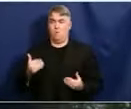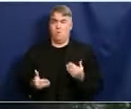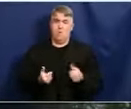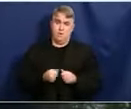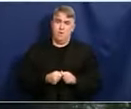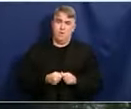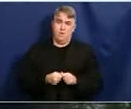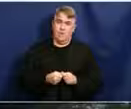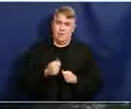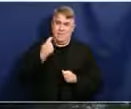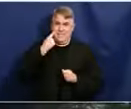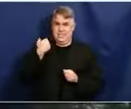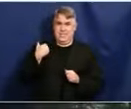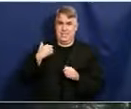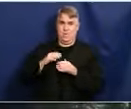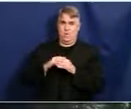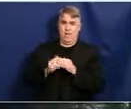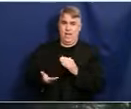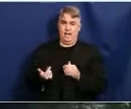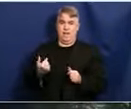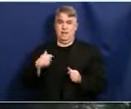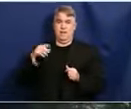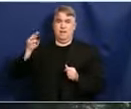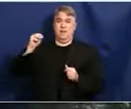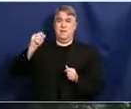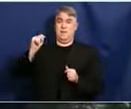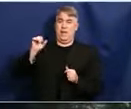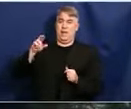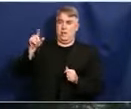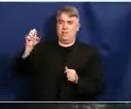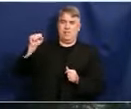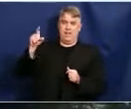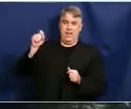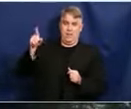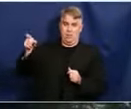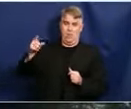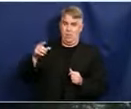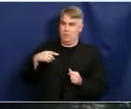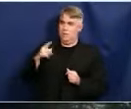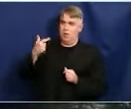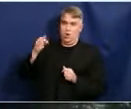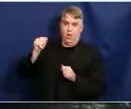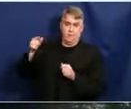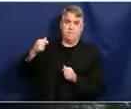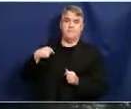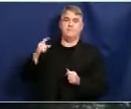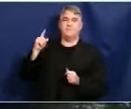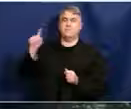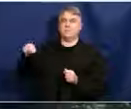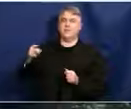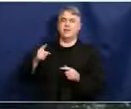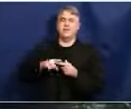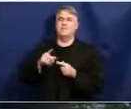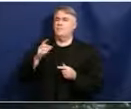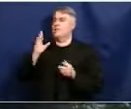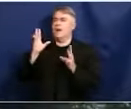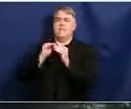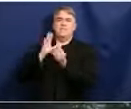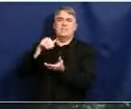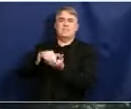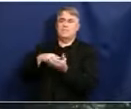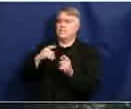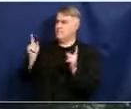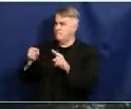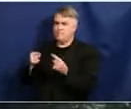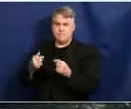transitioning the unsheltered San Diegans who have been sheltering at the convention center are leaving the convention center. And we're preparing